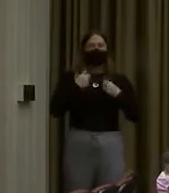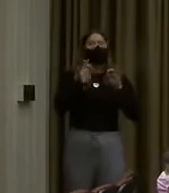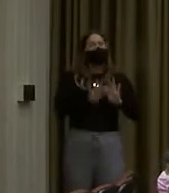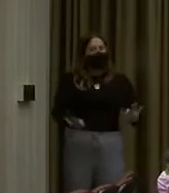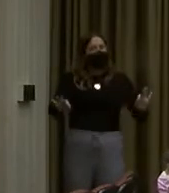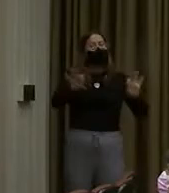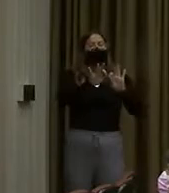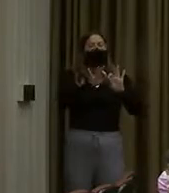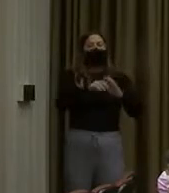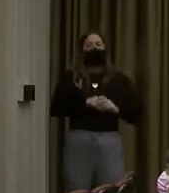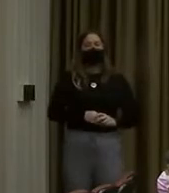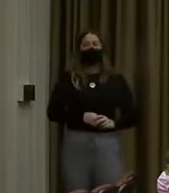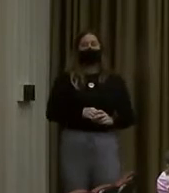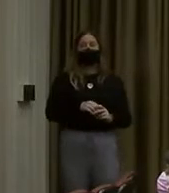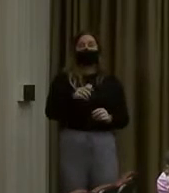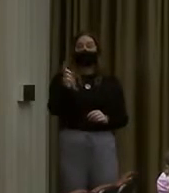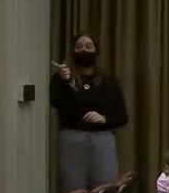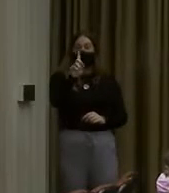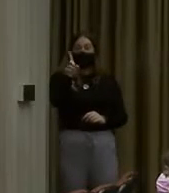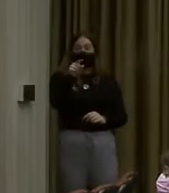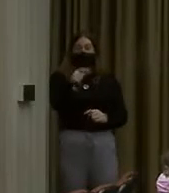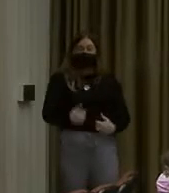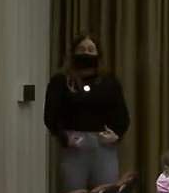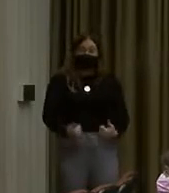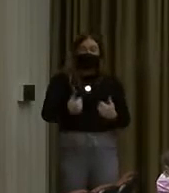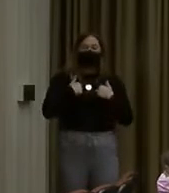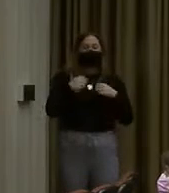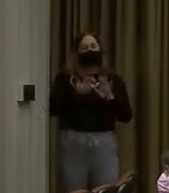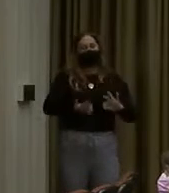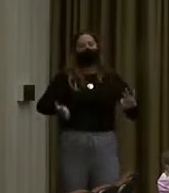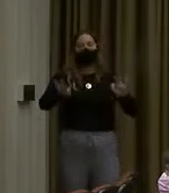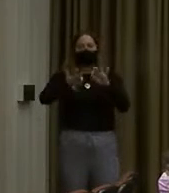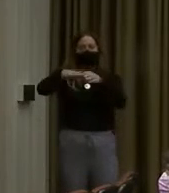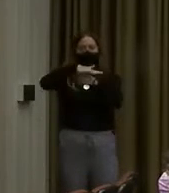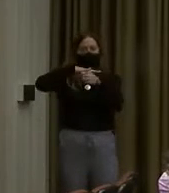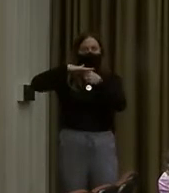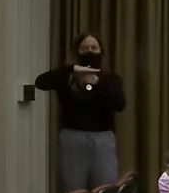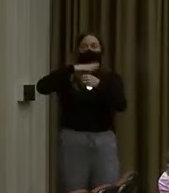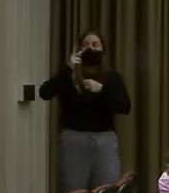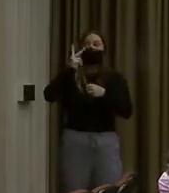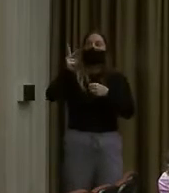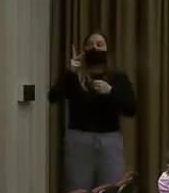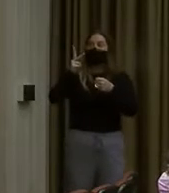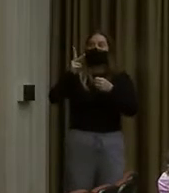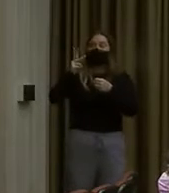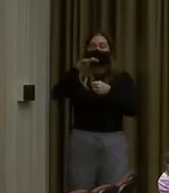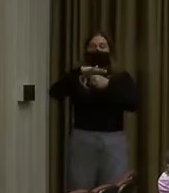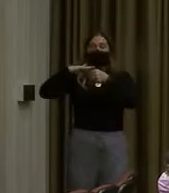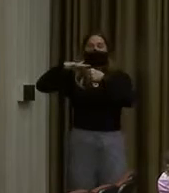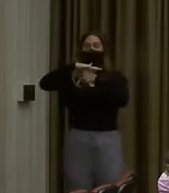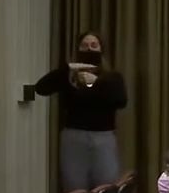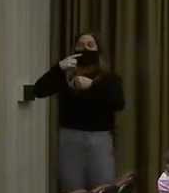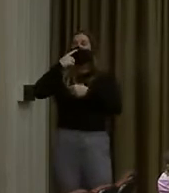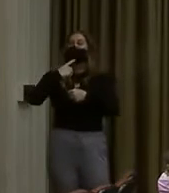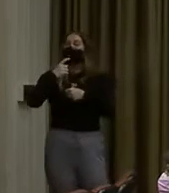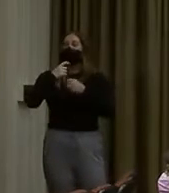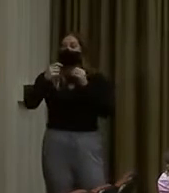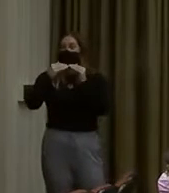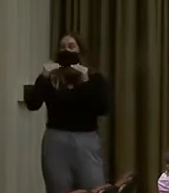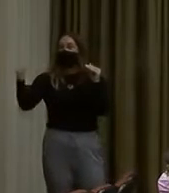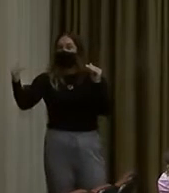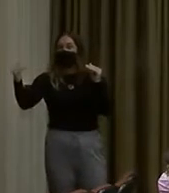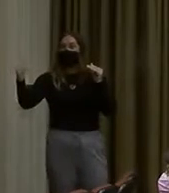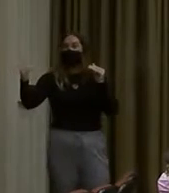matters. Where you live matters. And as you can see, neighborhoods that were redlined or starved of resources by acts